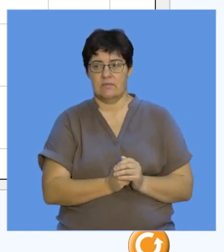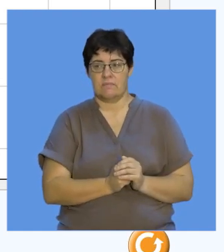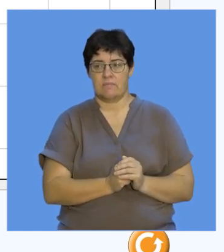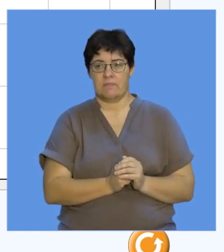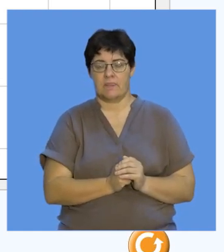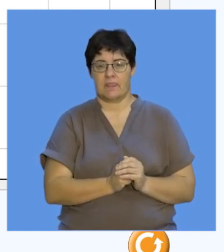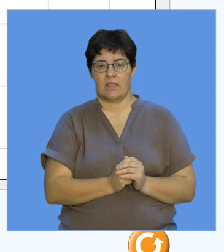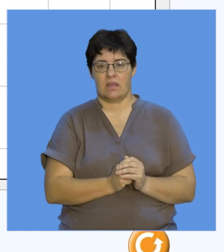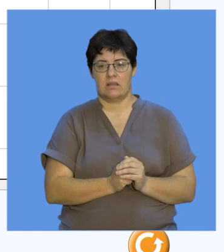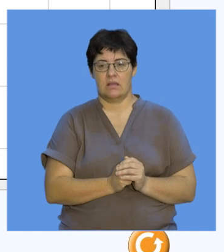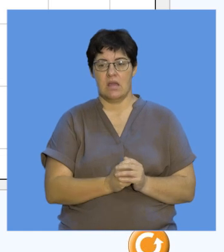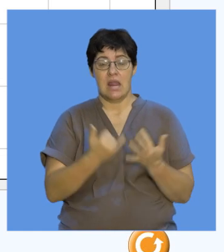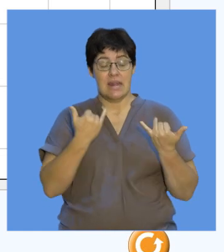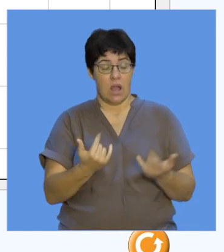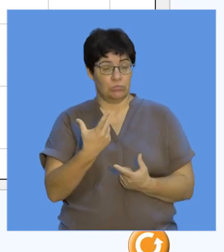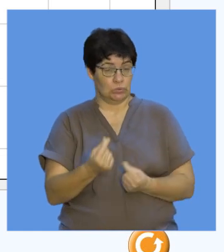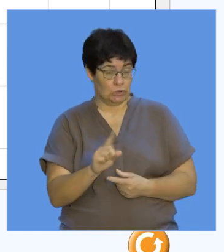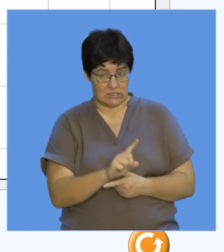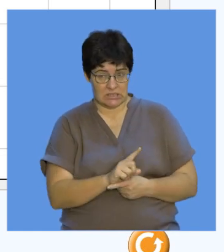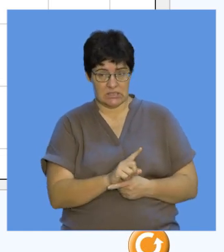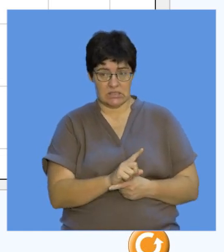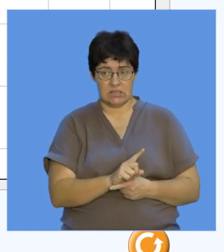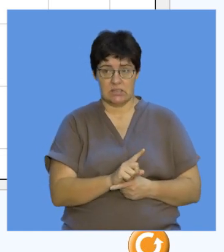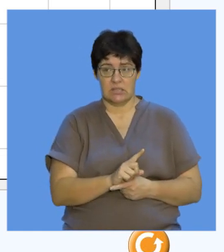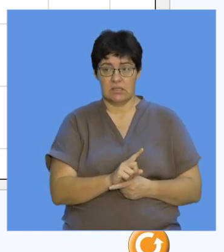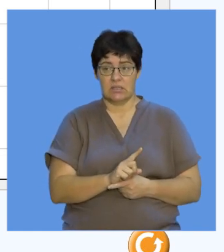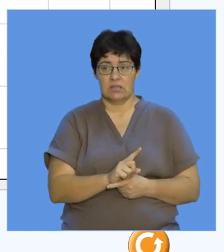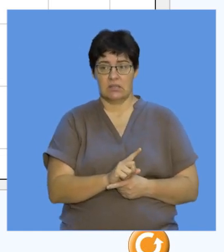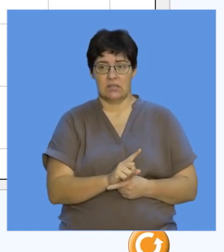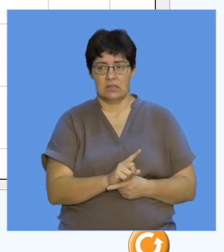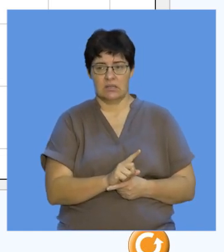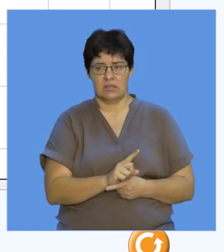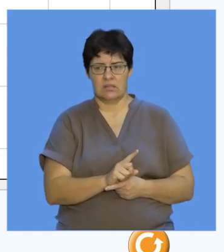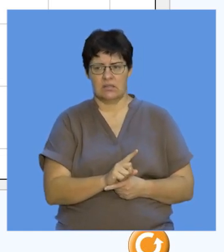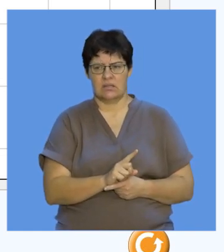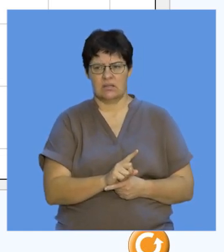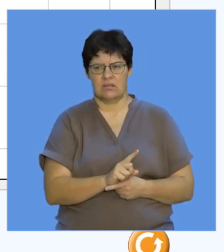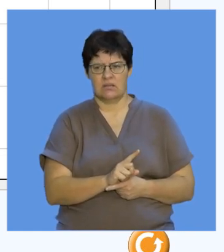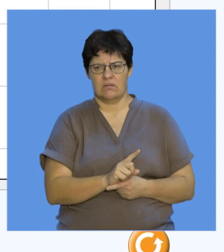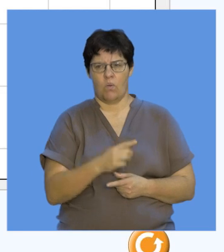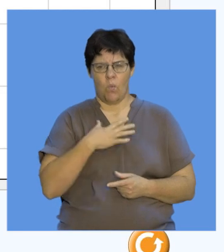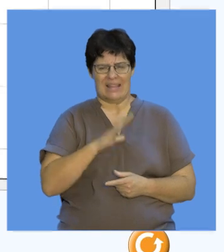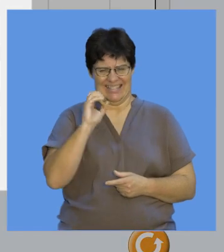doing is I'm making the original velocity. It's like, it's want to get it to naught.